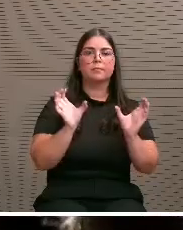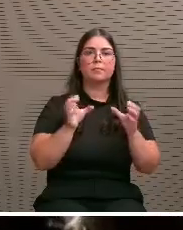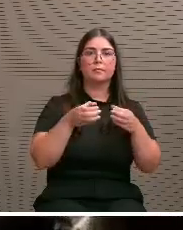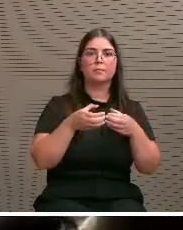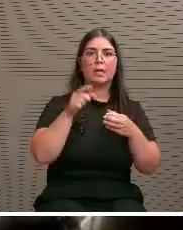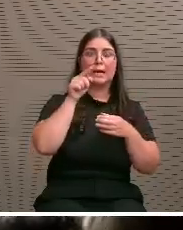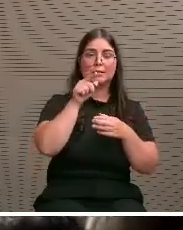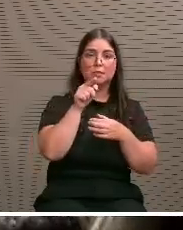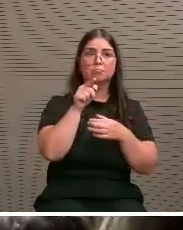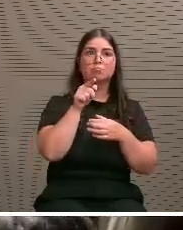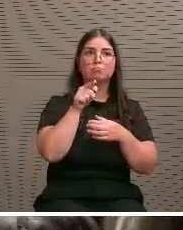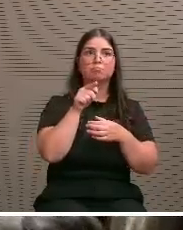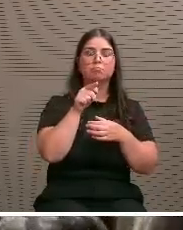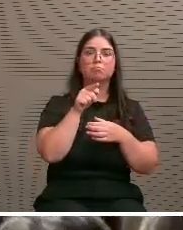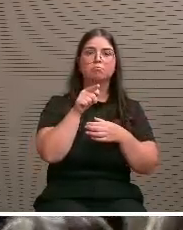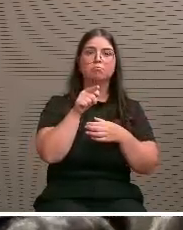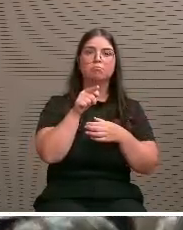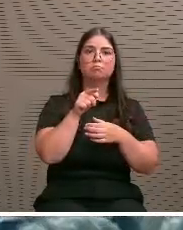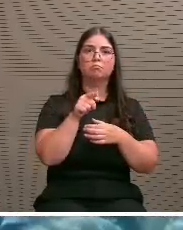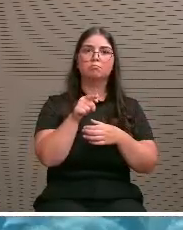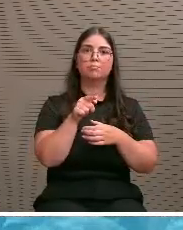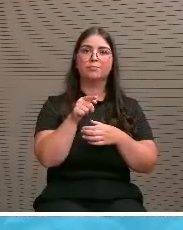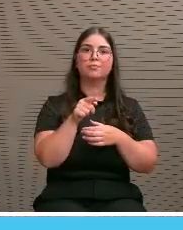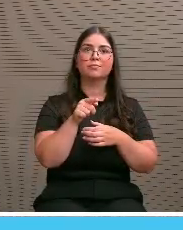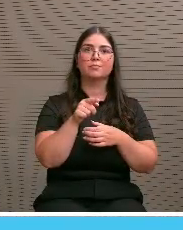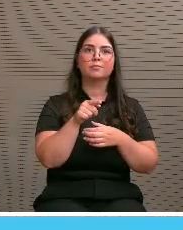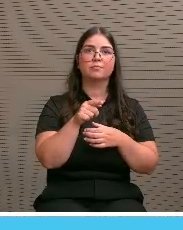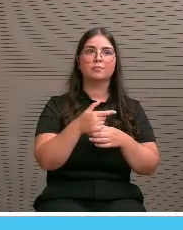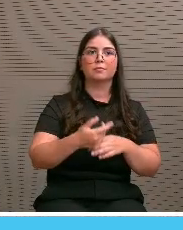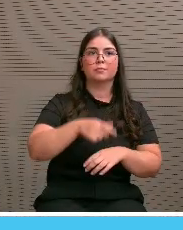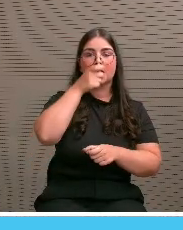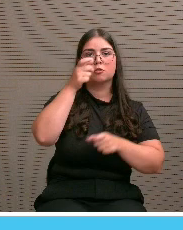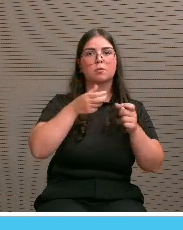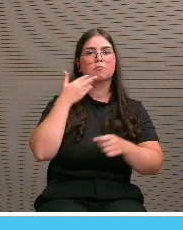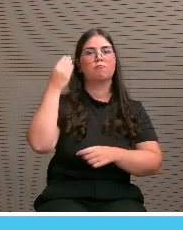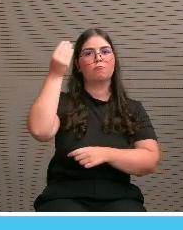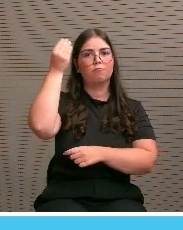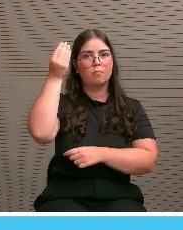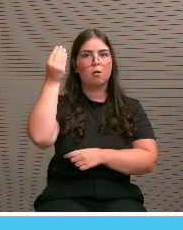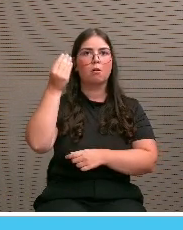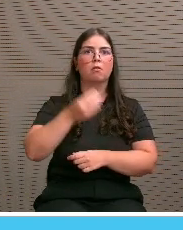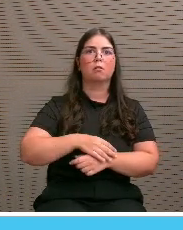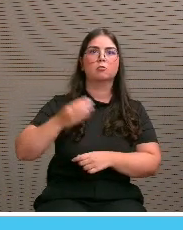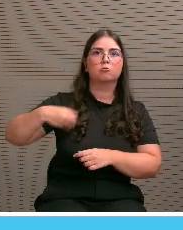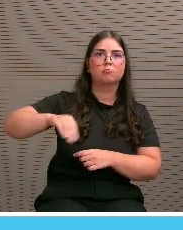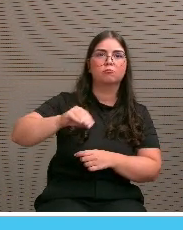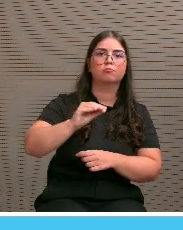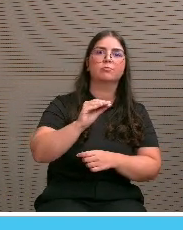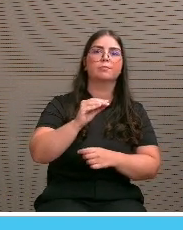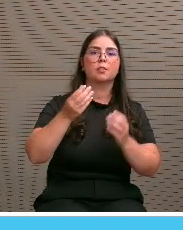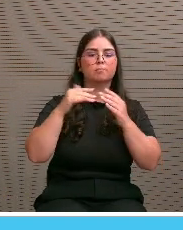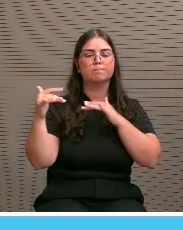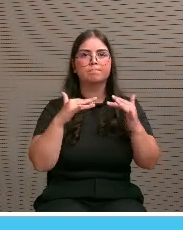know, Hollywood stars, football stars can speak up about it. And I really have to criticize the media, because the